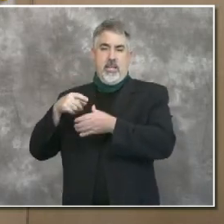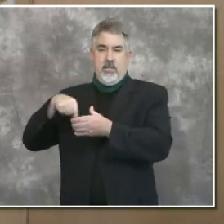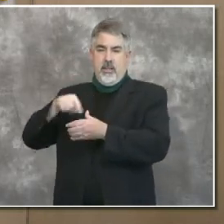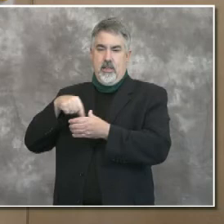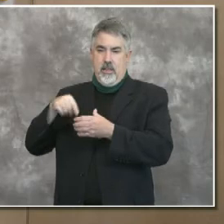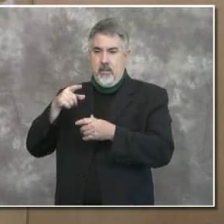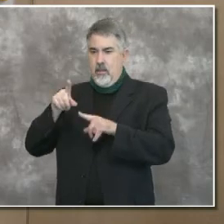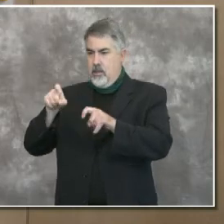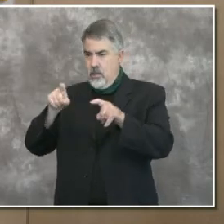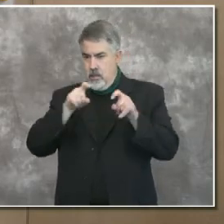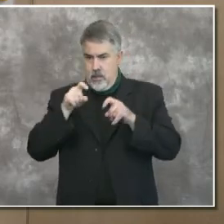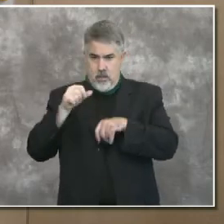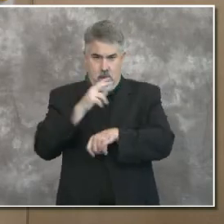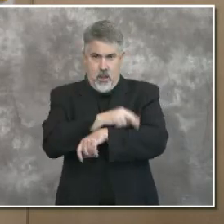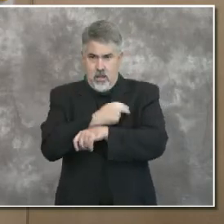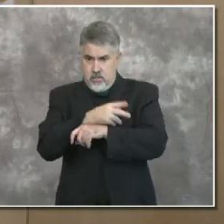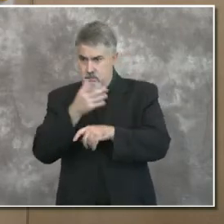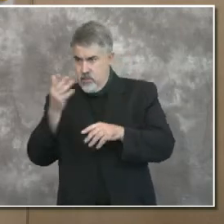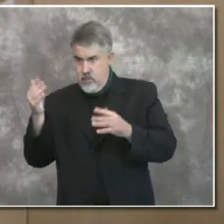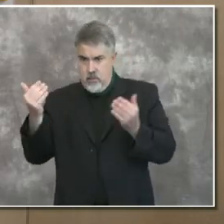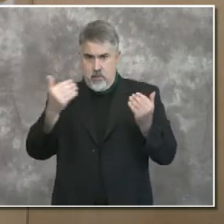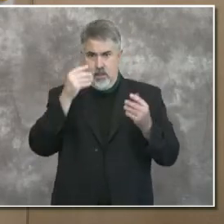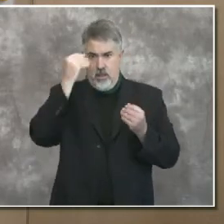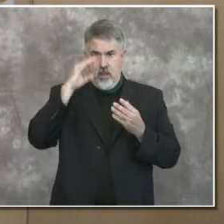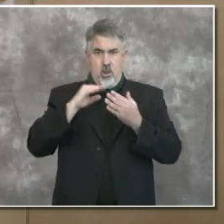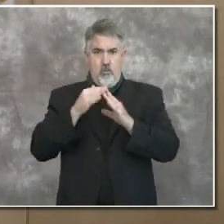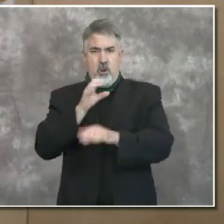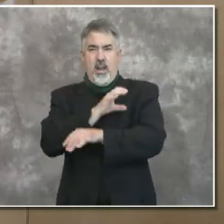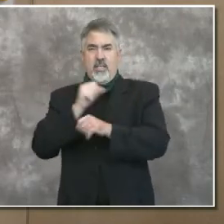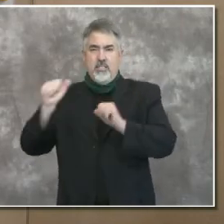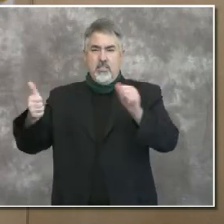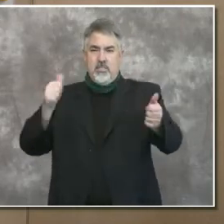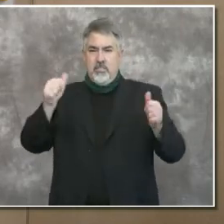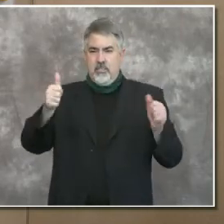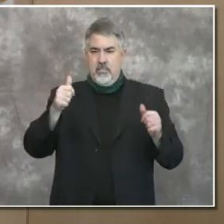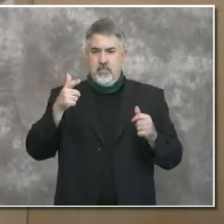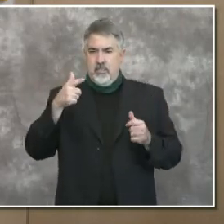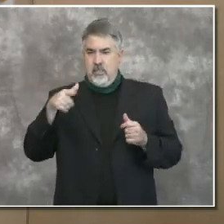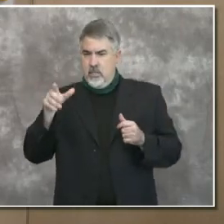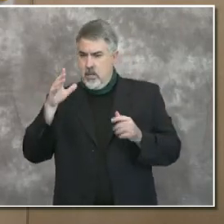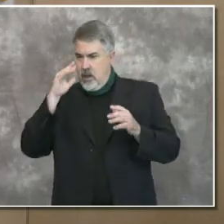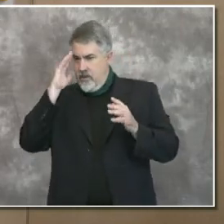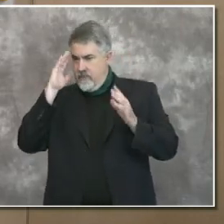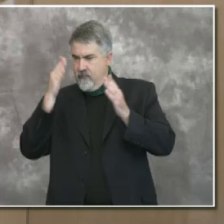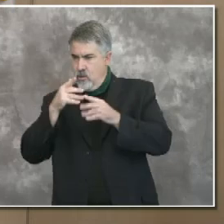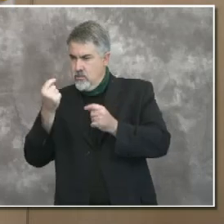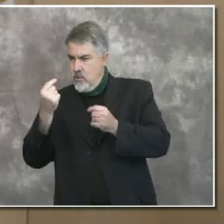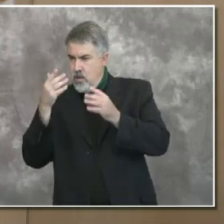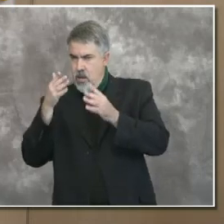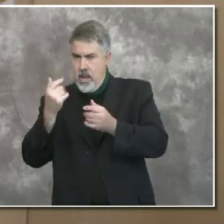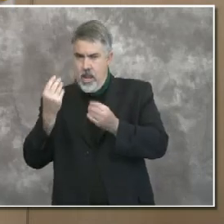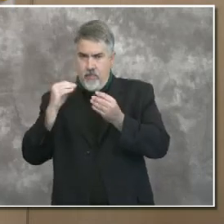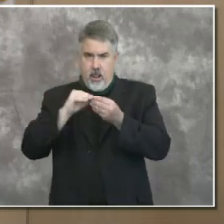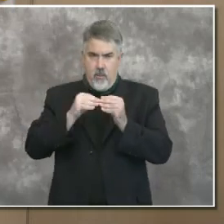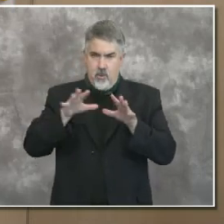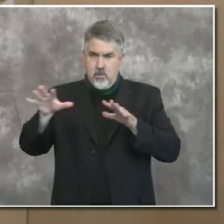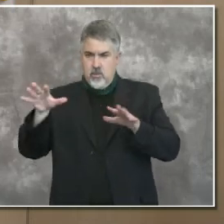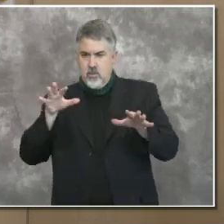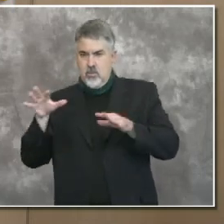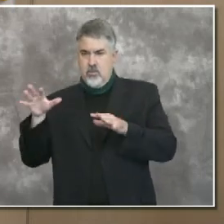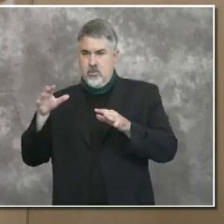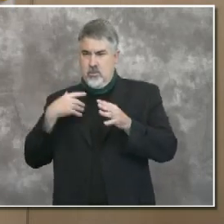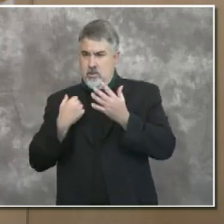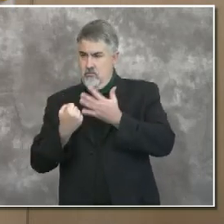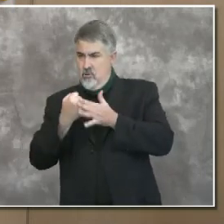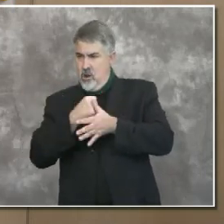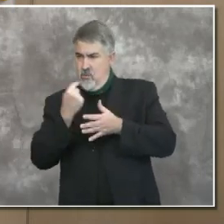hospitals and community clinics to identify what is going to be their focus area based on these priorities from